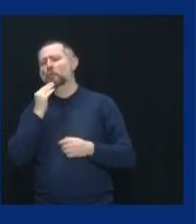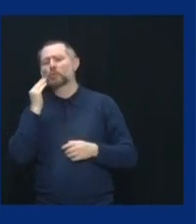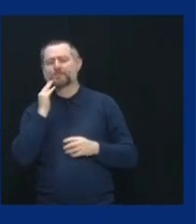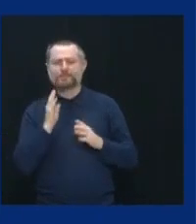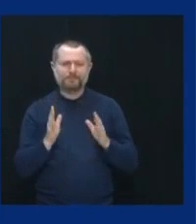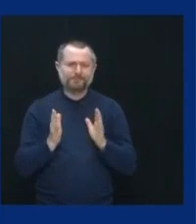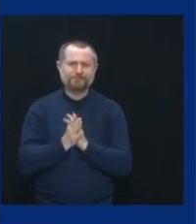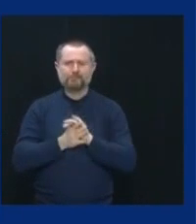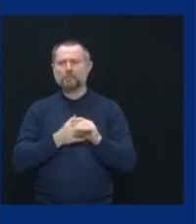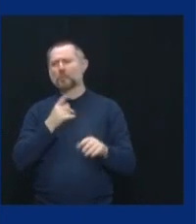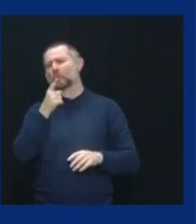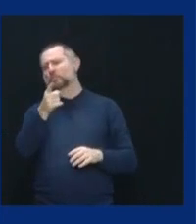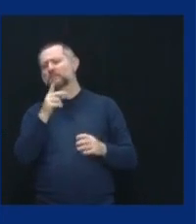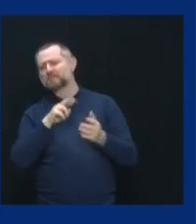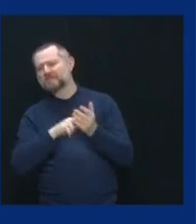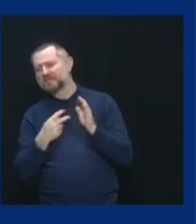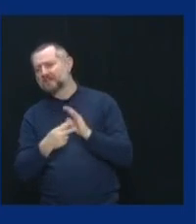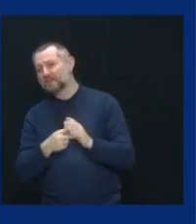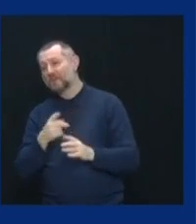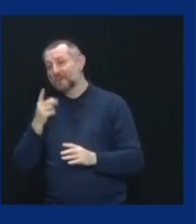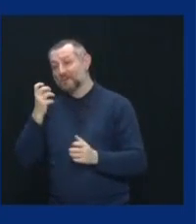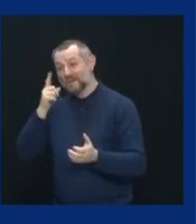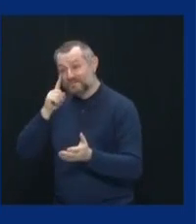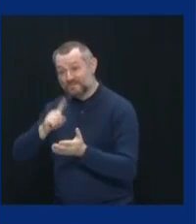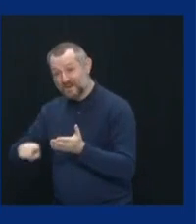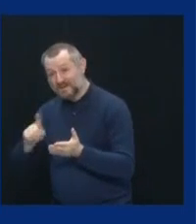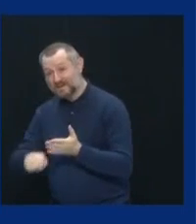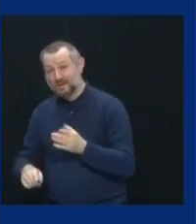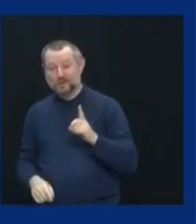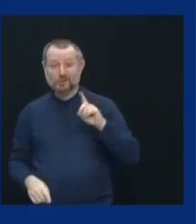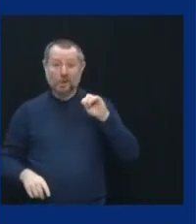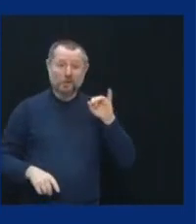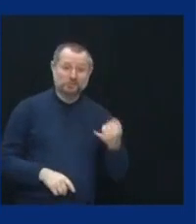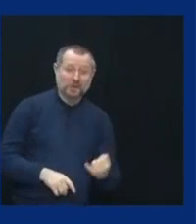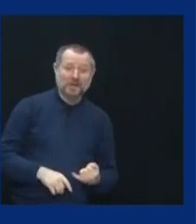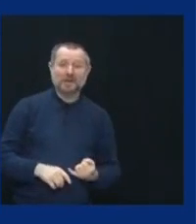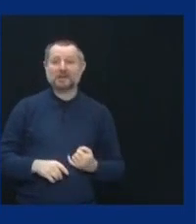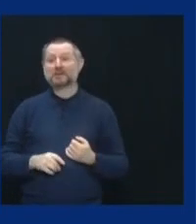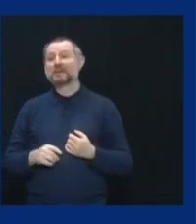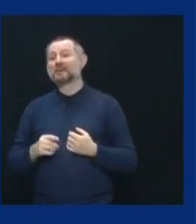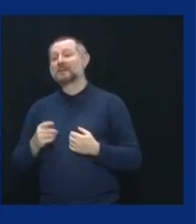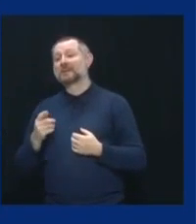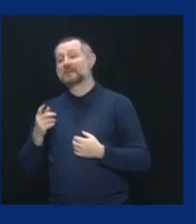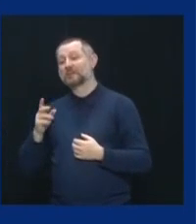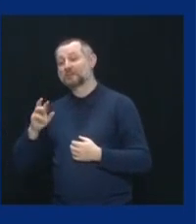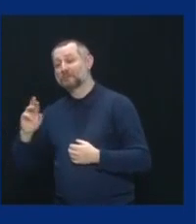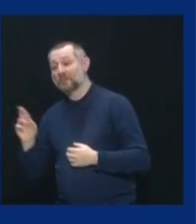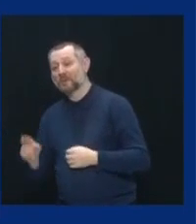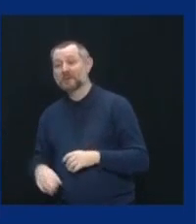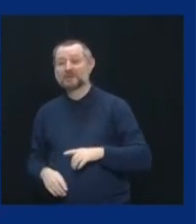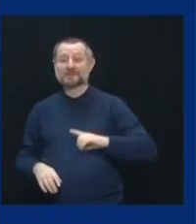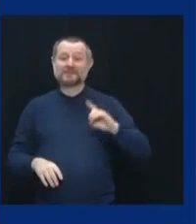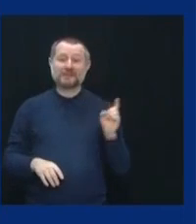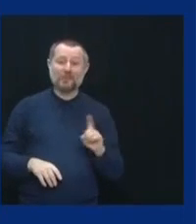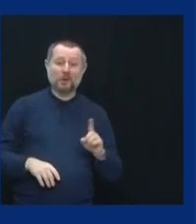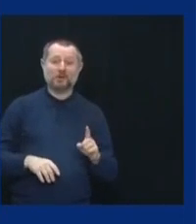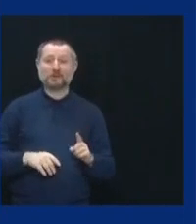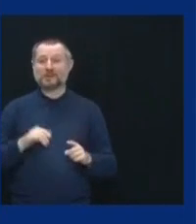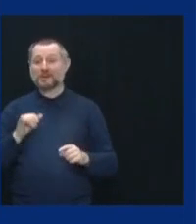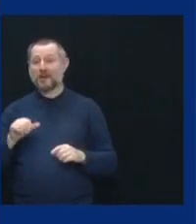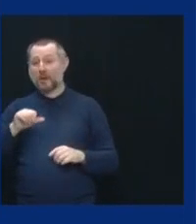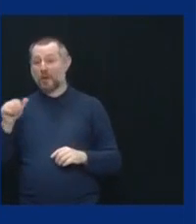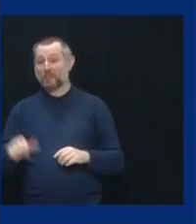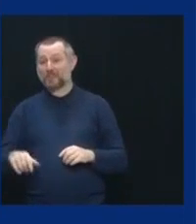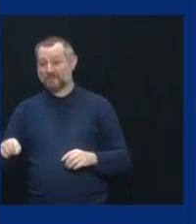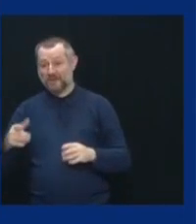saying is all of these calls for investigations from the Department of Justice, what both Republicans and Democrats in Albany are asking for, you see